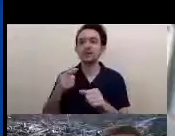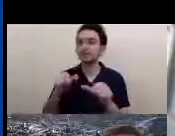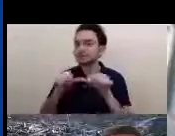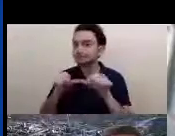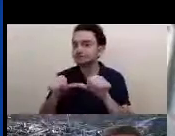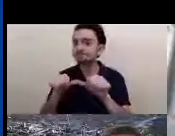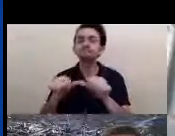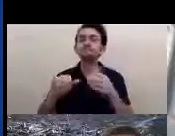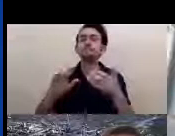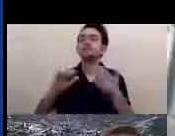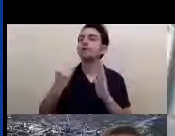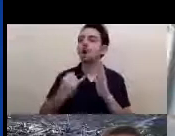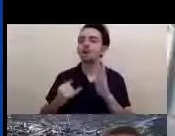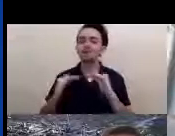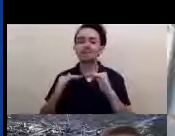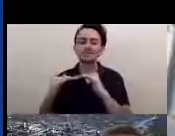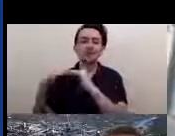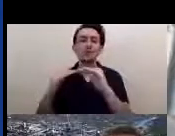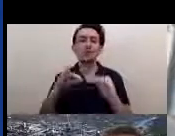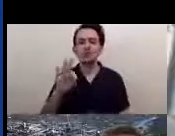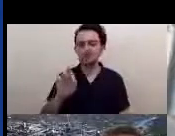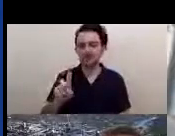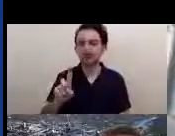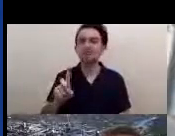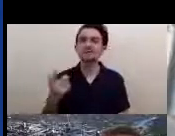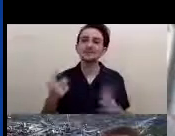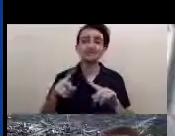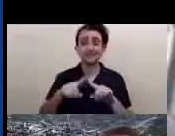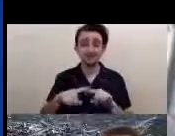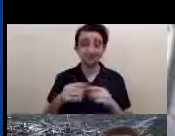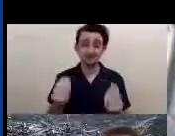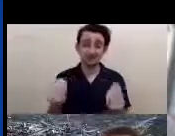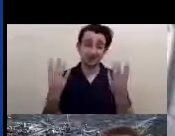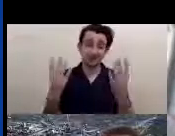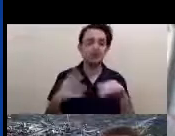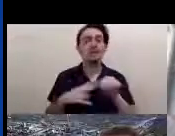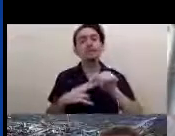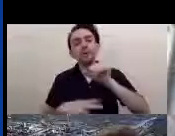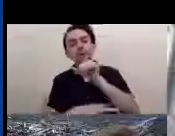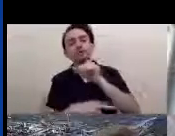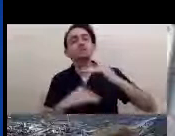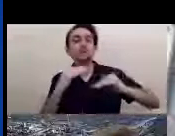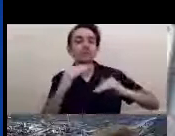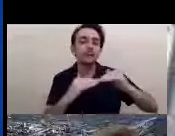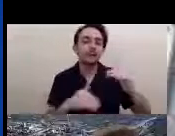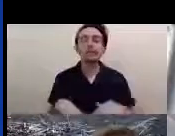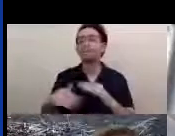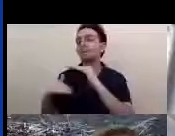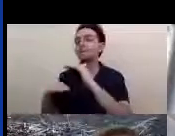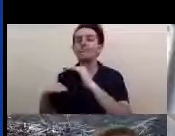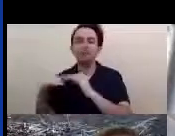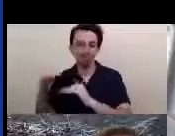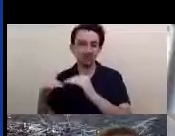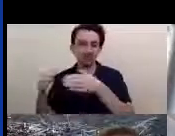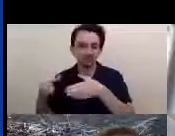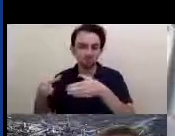I think that's an average. You know, that really depends on how many roads, bridges, and buildings are getting built in a given year. But you know, when the commission